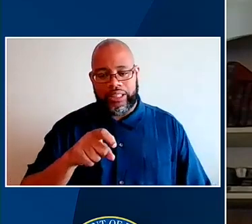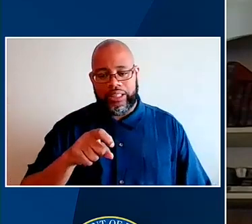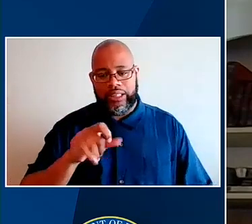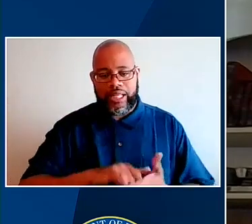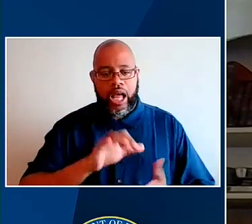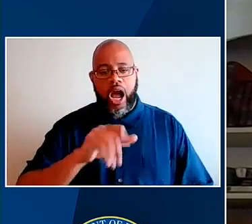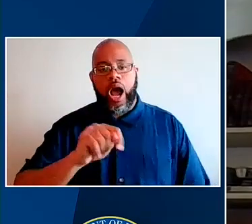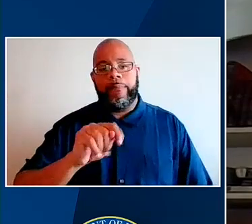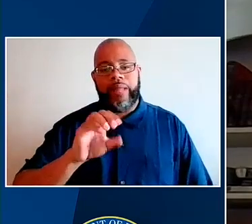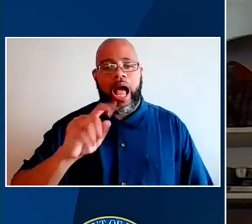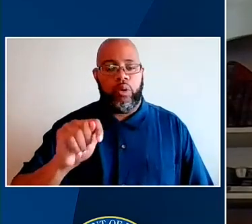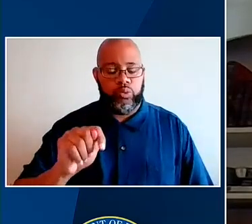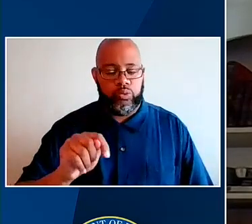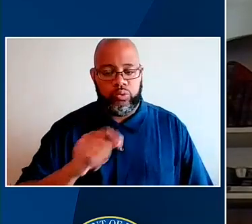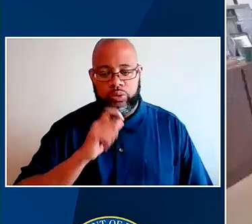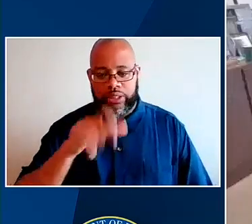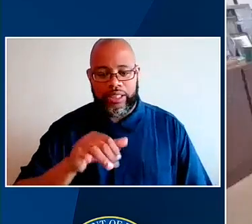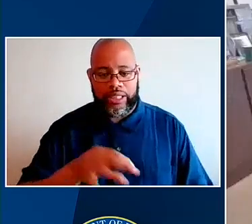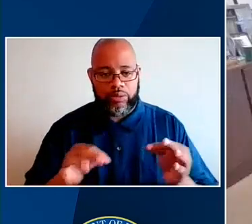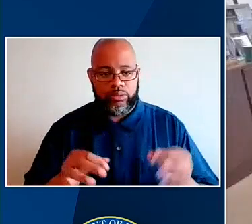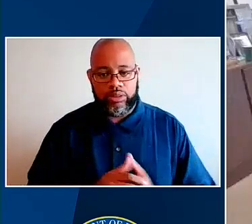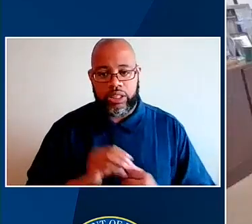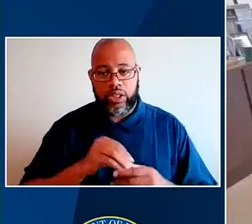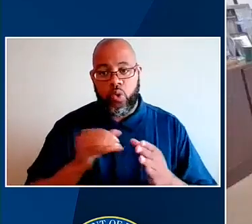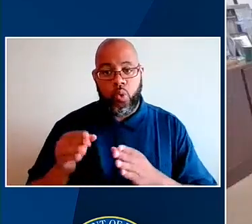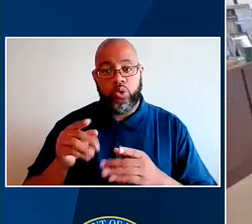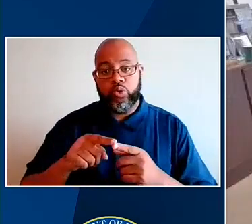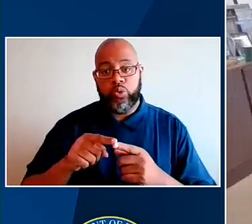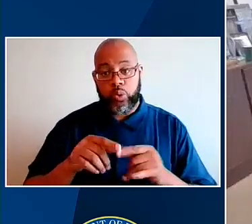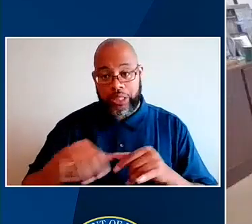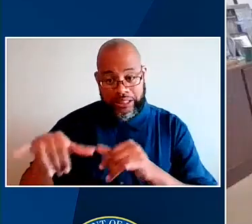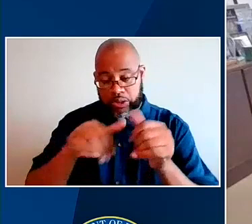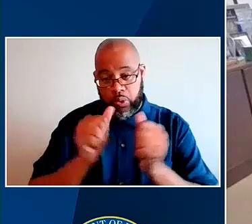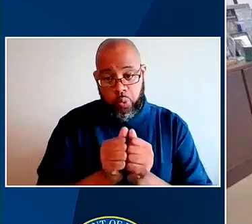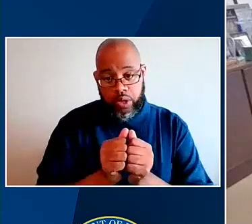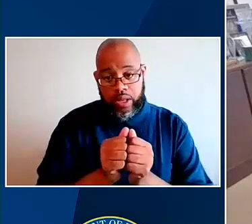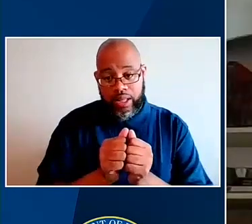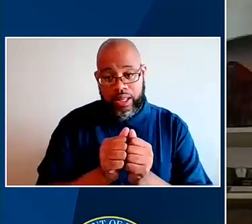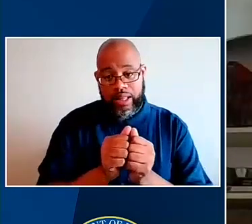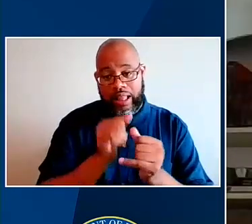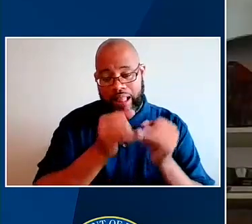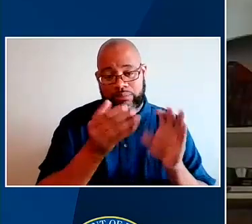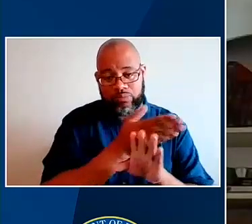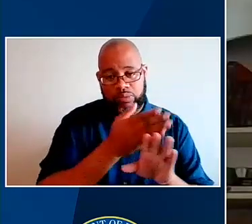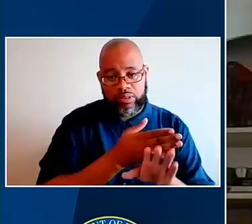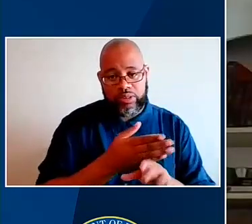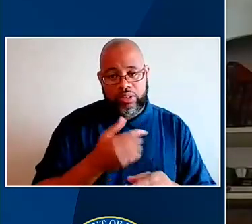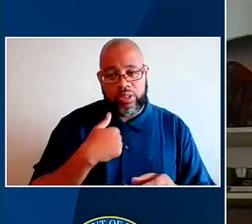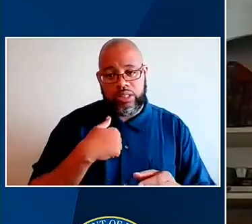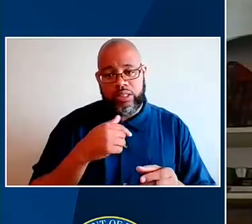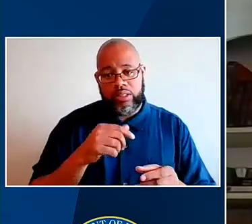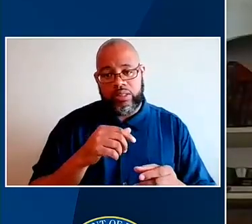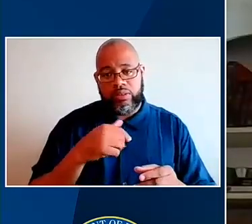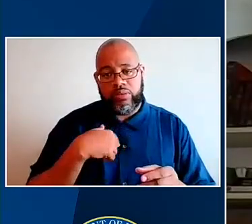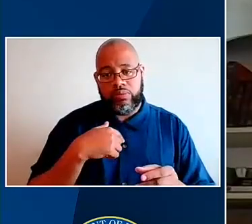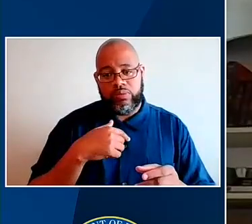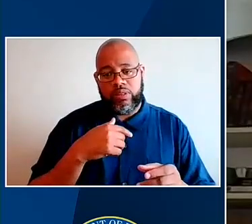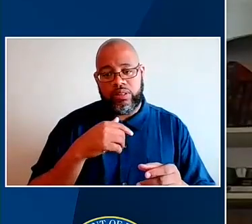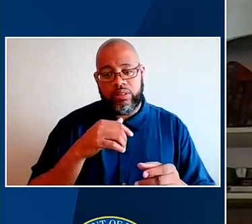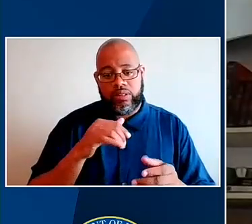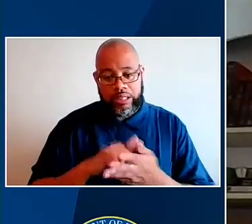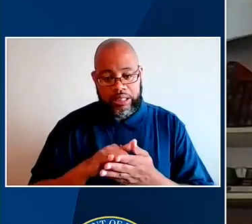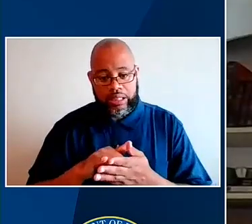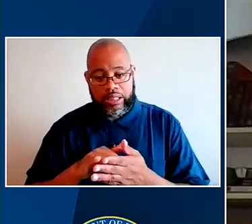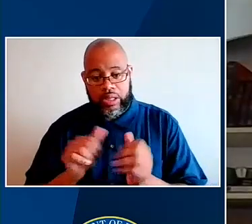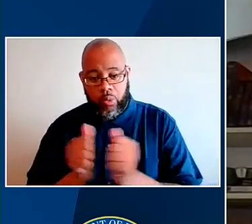opt-out rules, right? You don't need that anymore. In order to be consistent with the last. Yes, removal of three and four is just consistent with the books